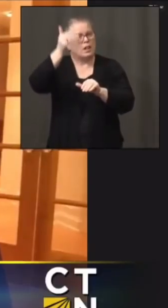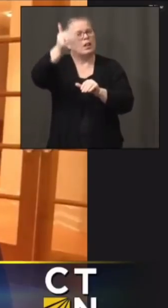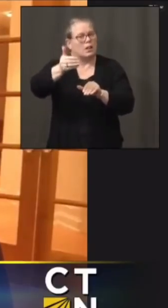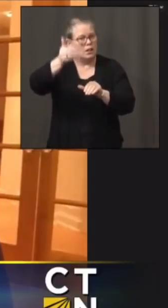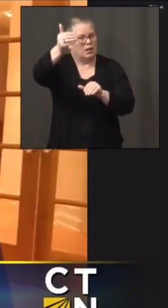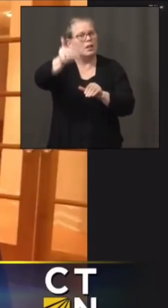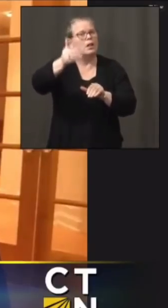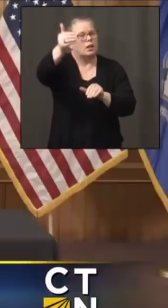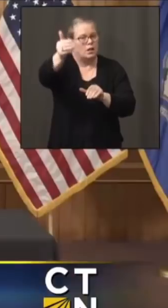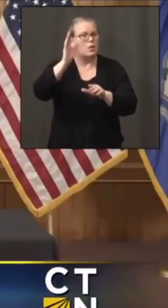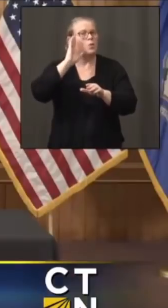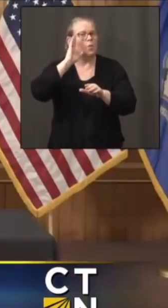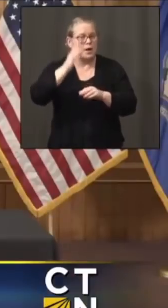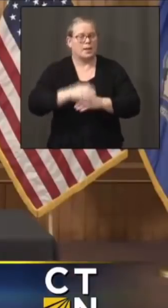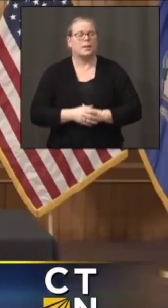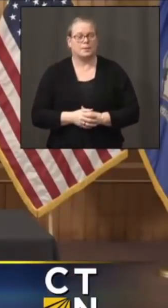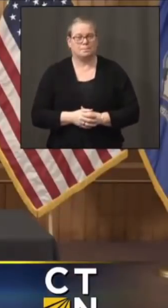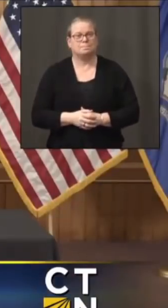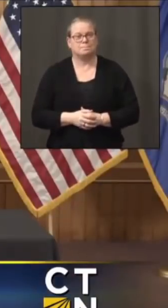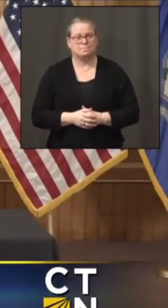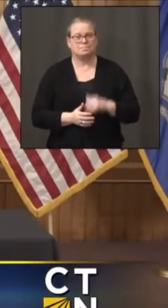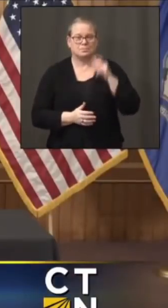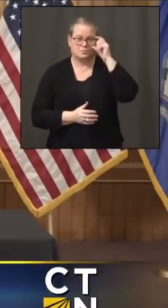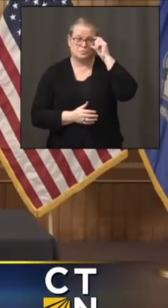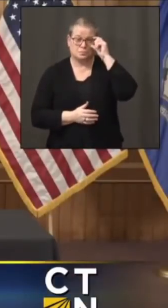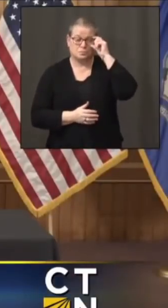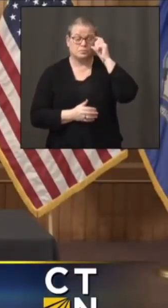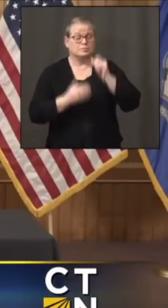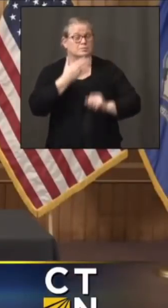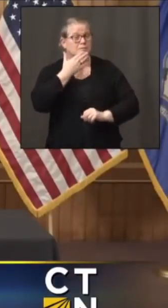weeks. Okay, thank you.